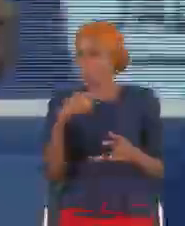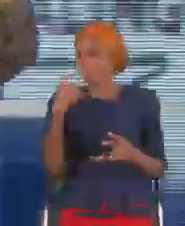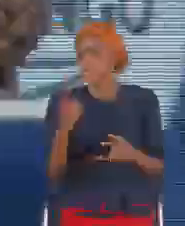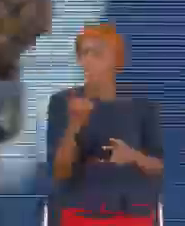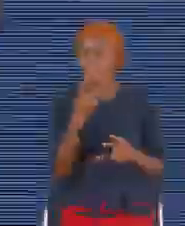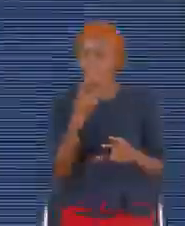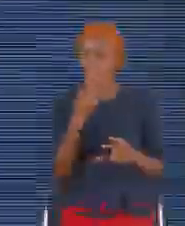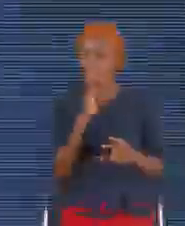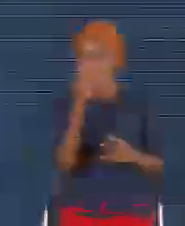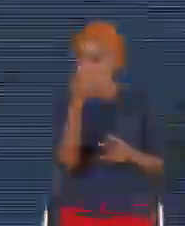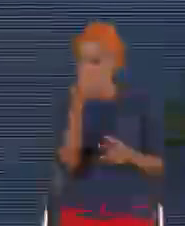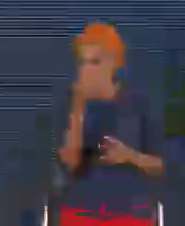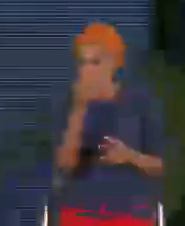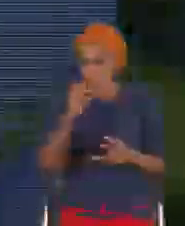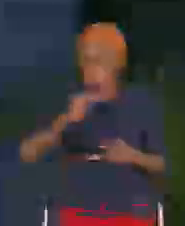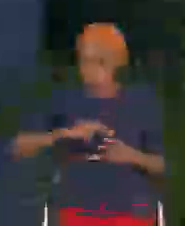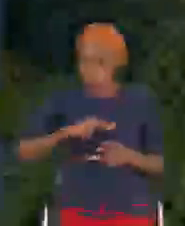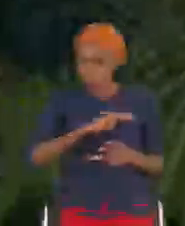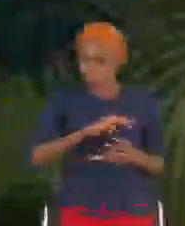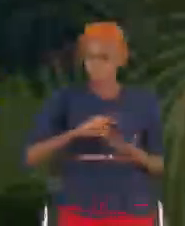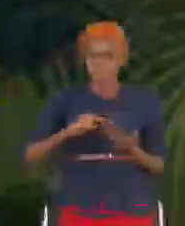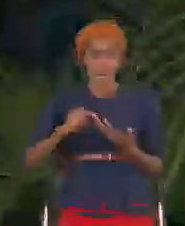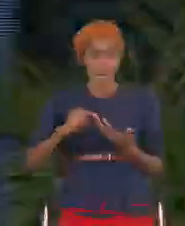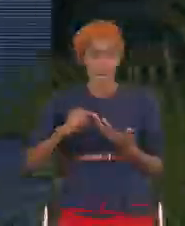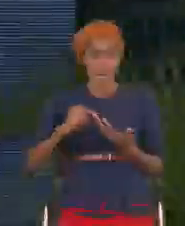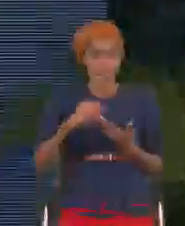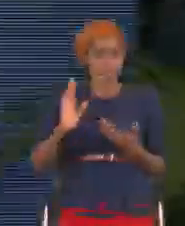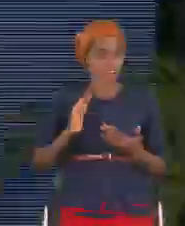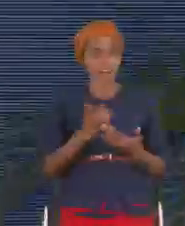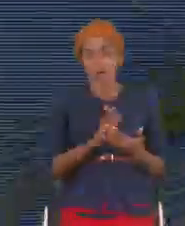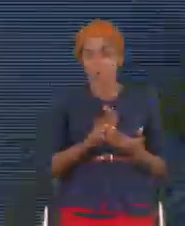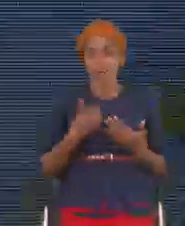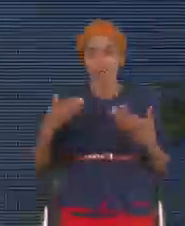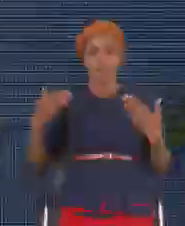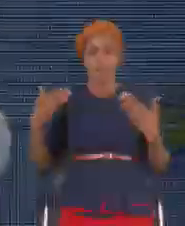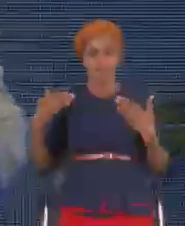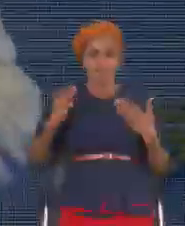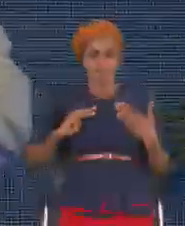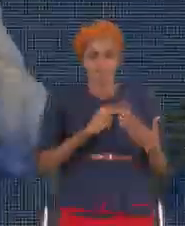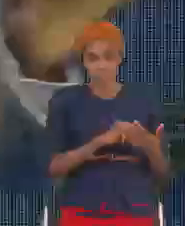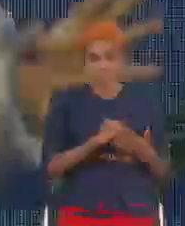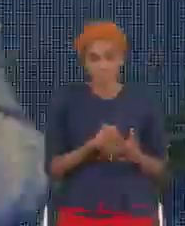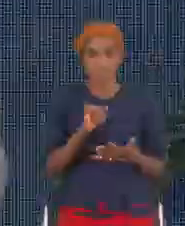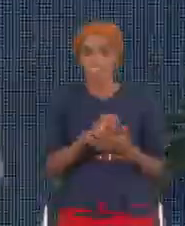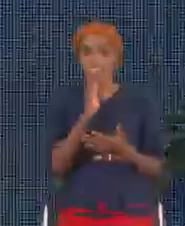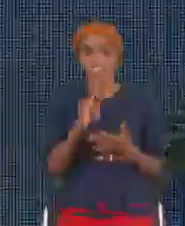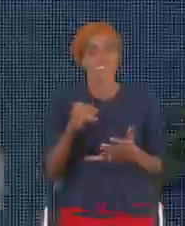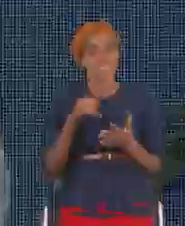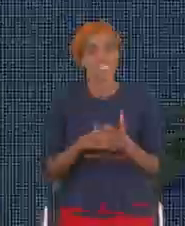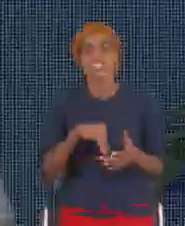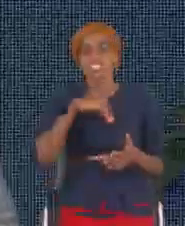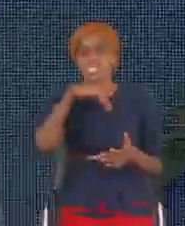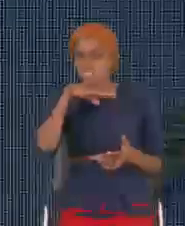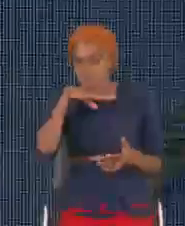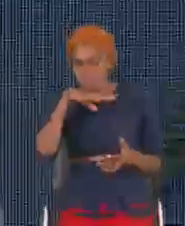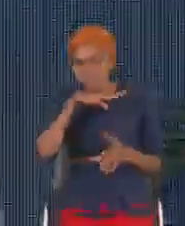a little member among our members, that it defileth the whole body. That